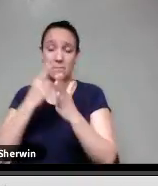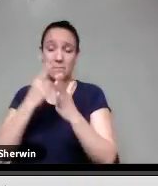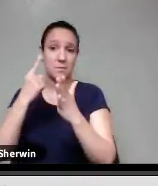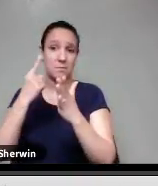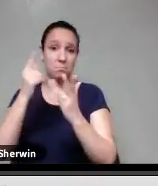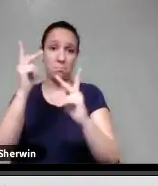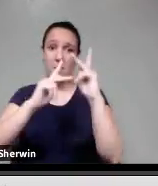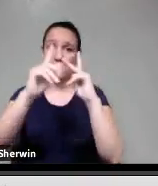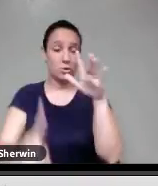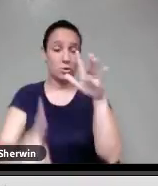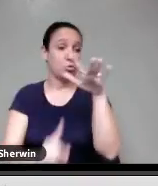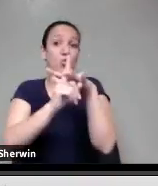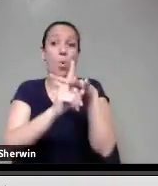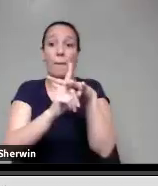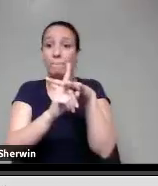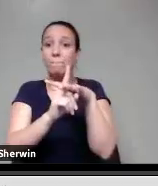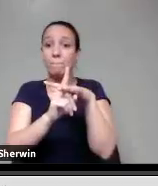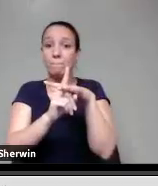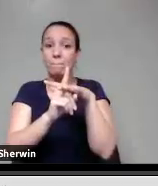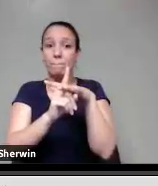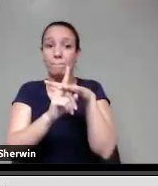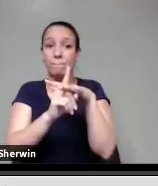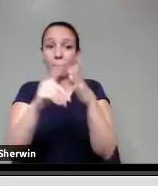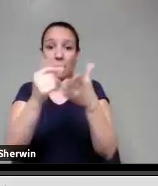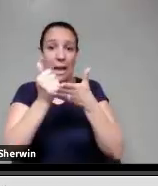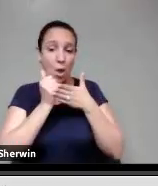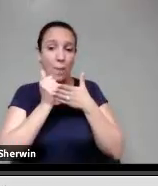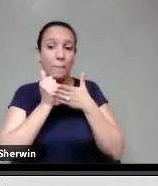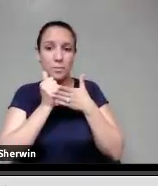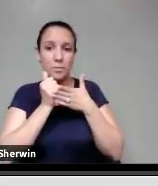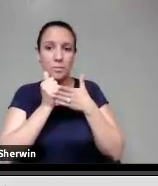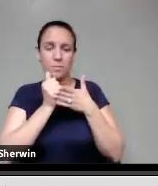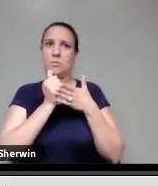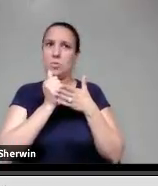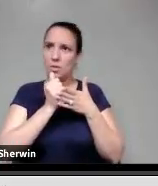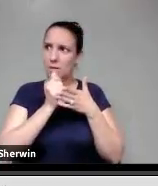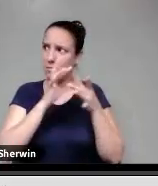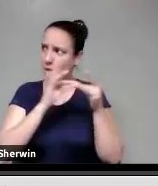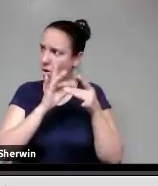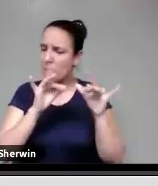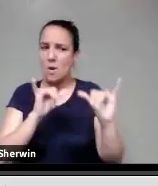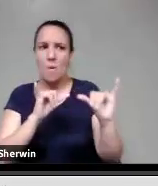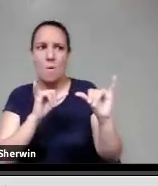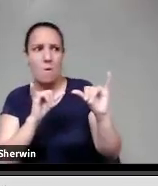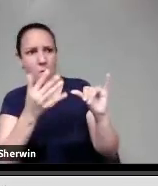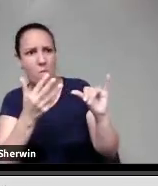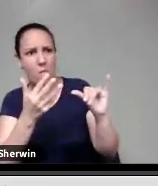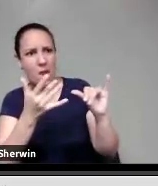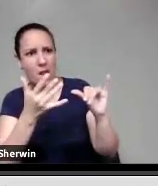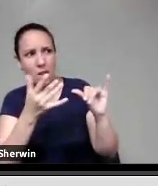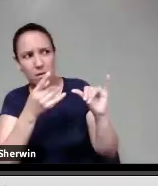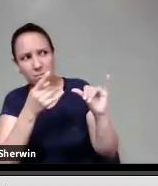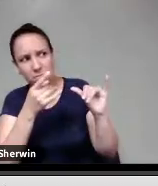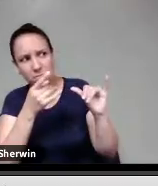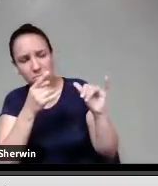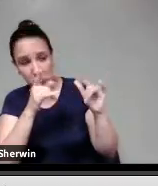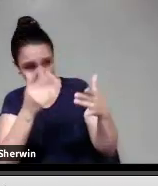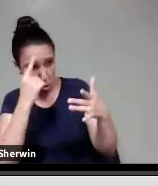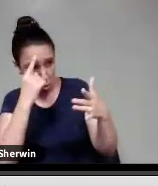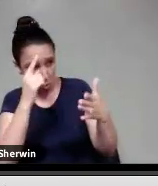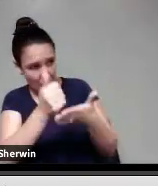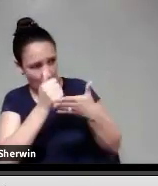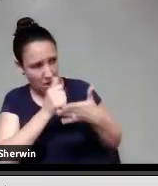people to keep them involved. They'll just make casual comments, and when you hear that casual comment, you can say, oh, well, how do you think that would play out at the library? And all of a sudden